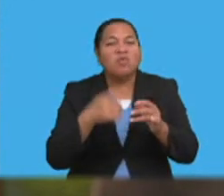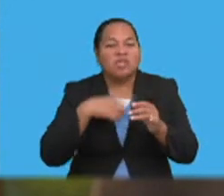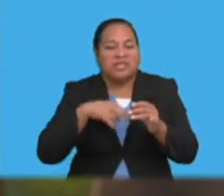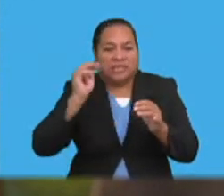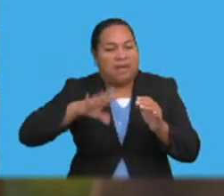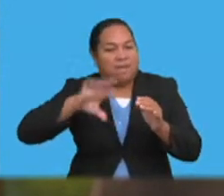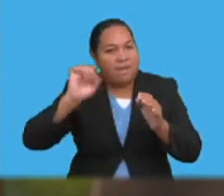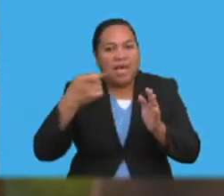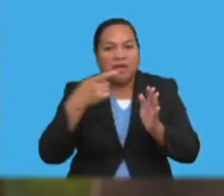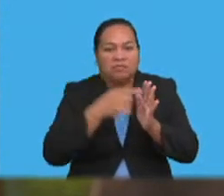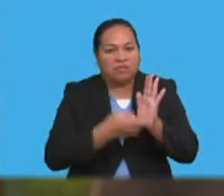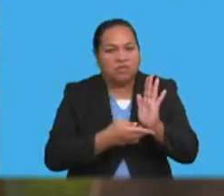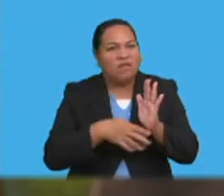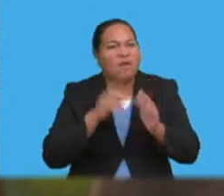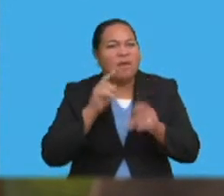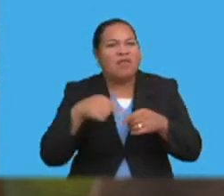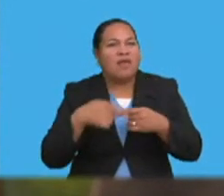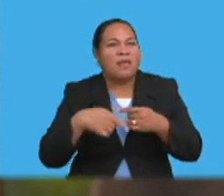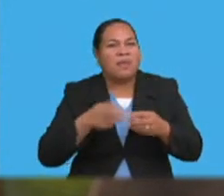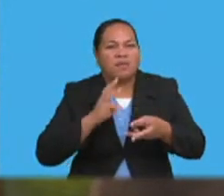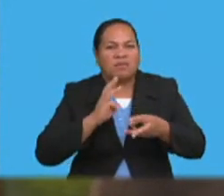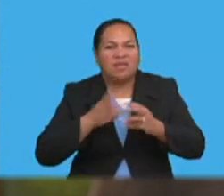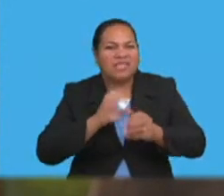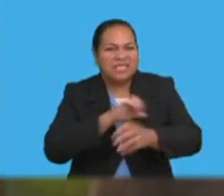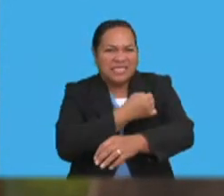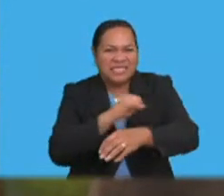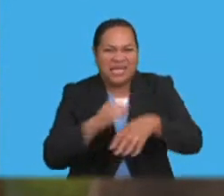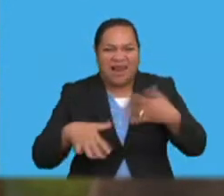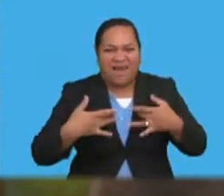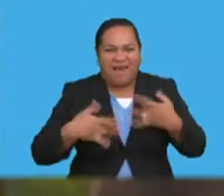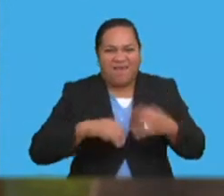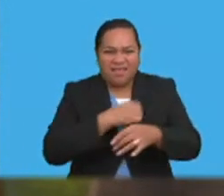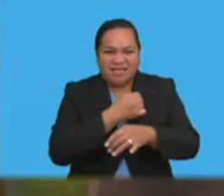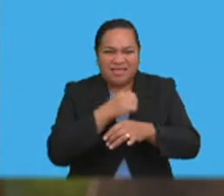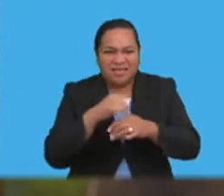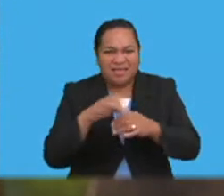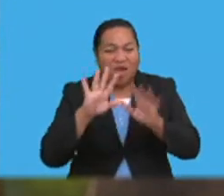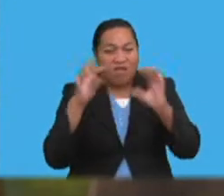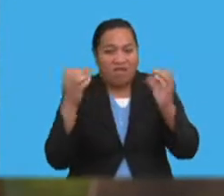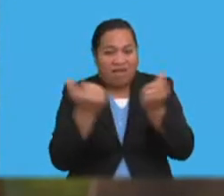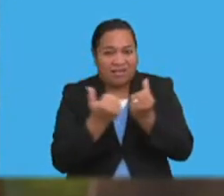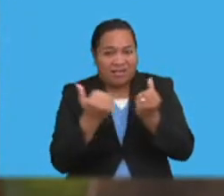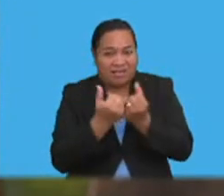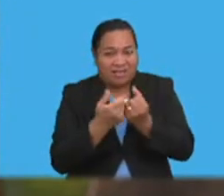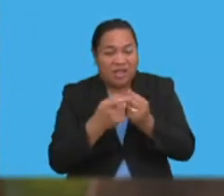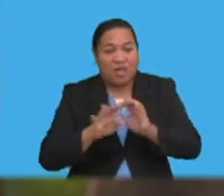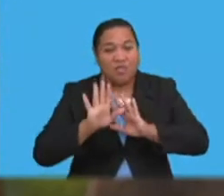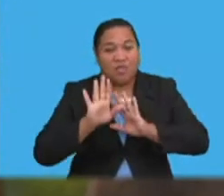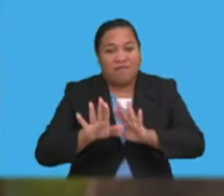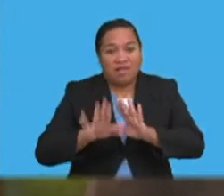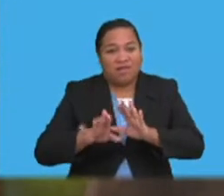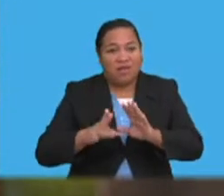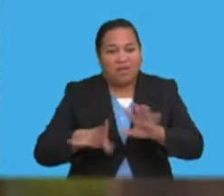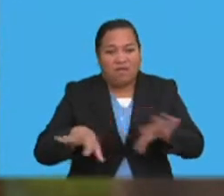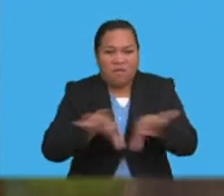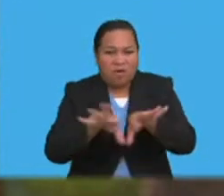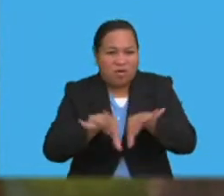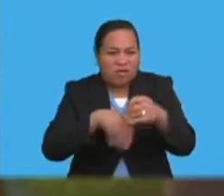Convention on the Safety of Life at Sea and the International Convention on the Prevention of Pollution from Ships